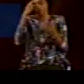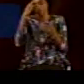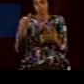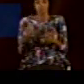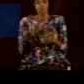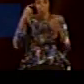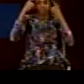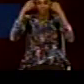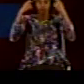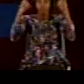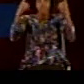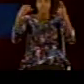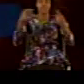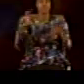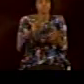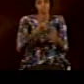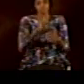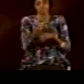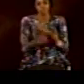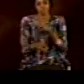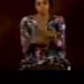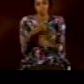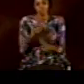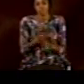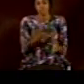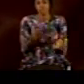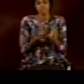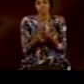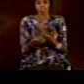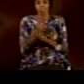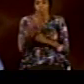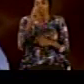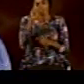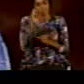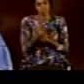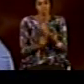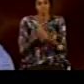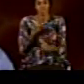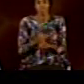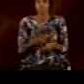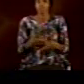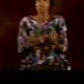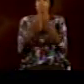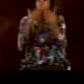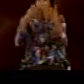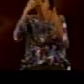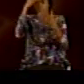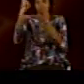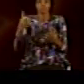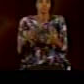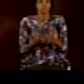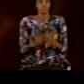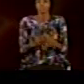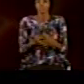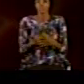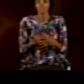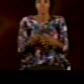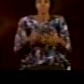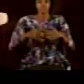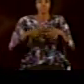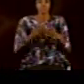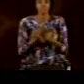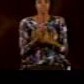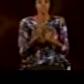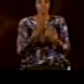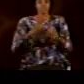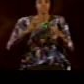global crusade over the past 1 year. Let us thank God for the expansion of his kingdom. Even through this crusade, we've